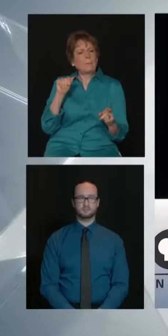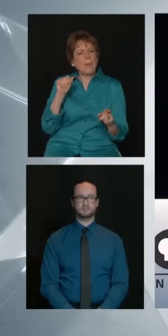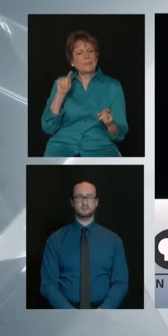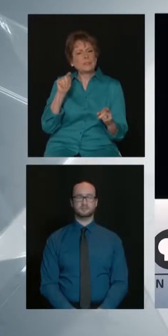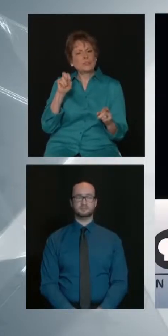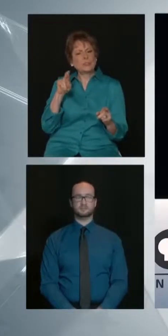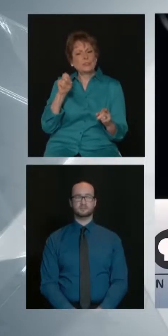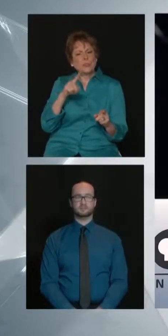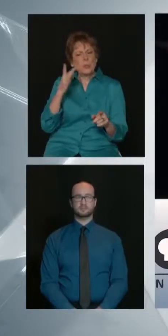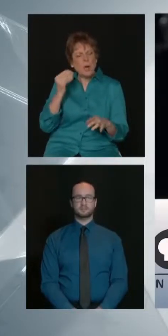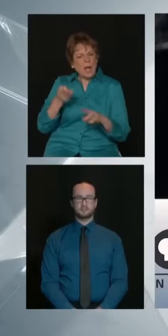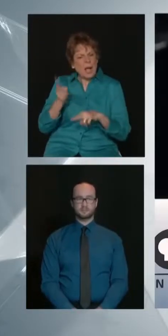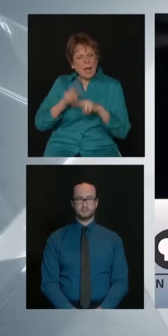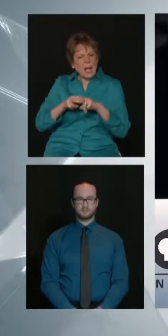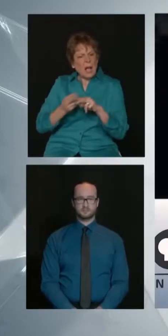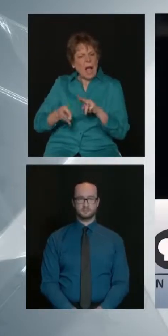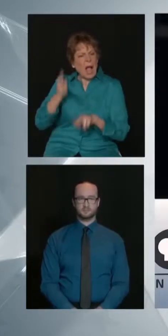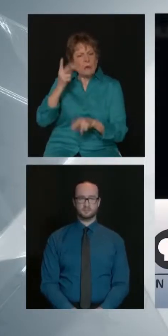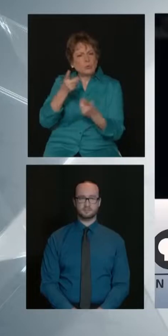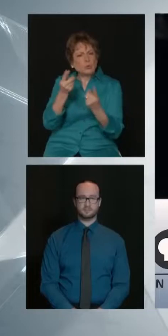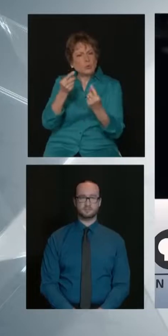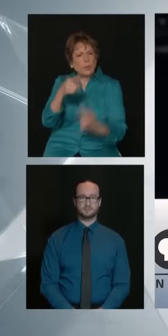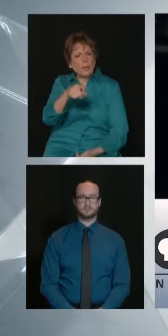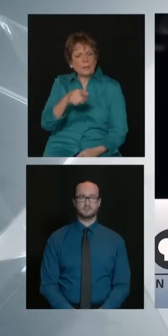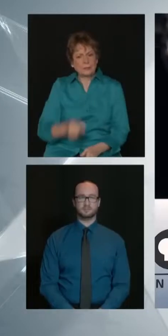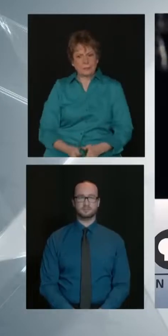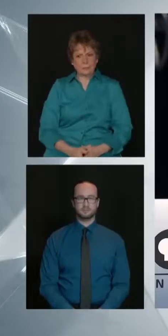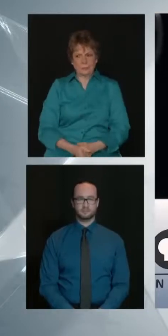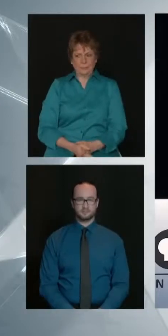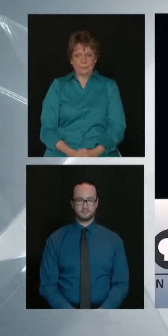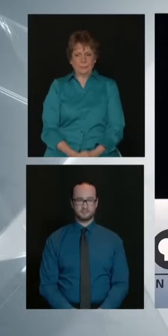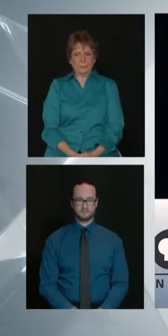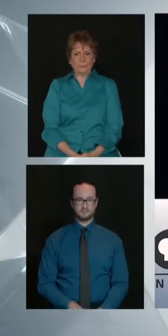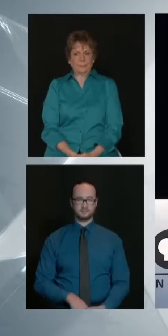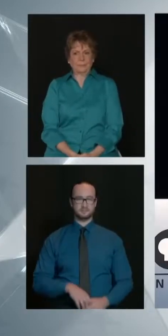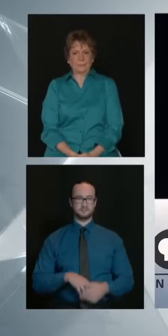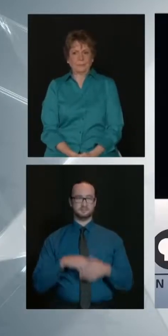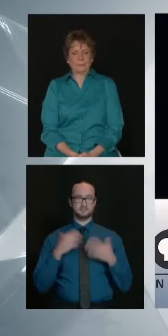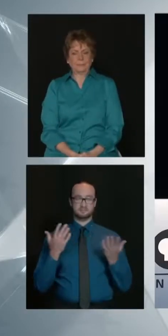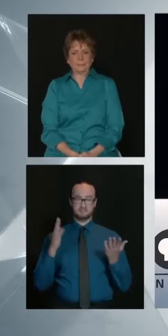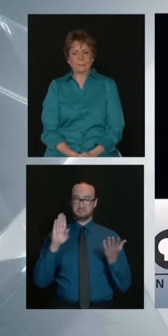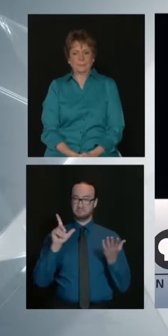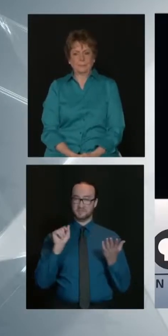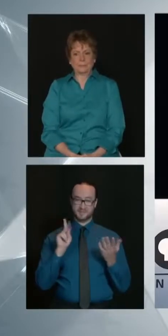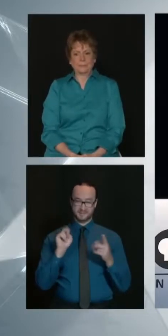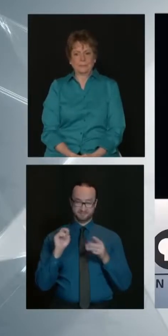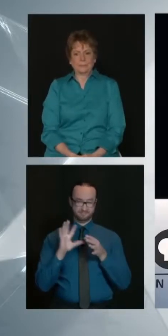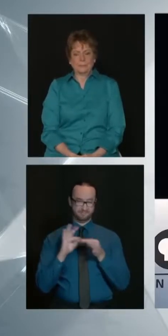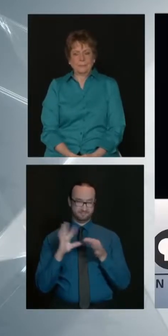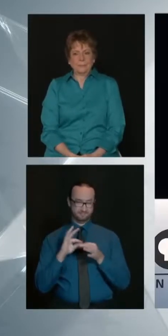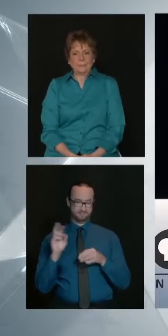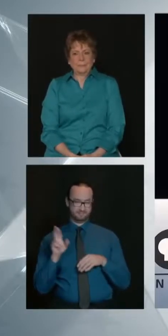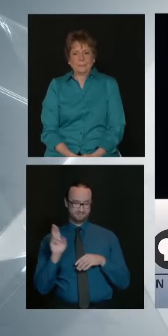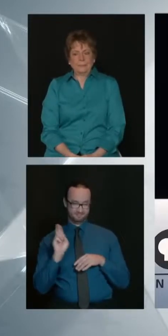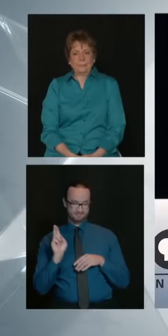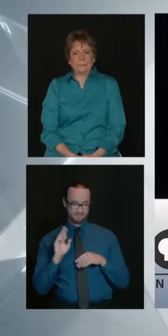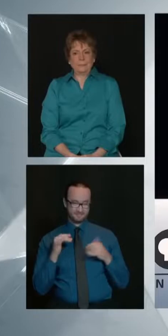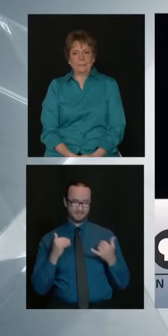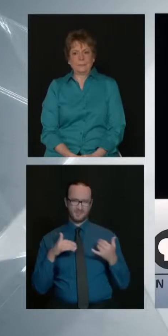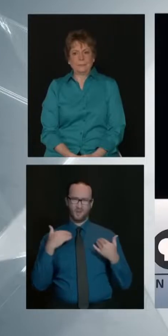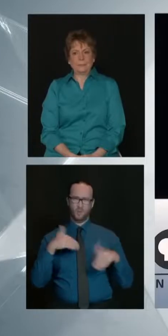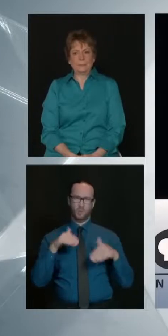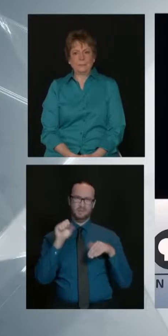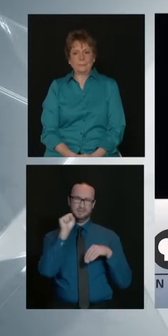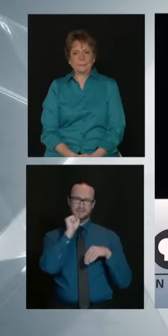greatest threat to seniors' retirement today is the massive, crushing inflation that Joe Biden and Mark